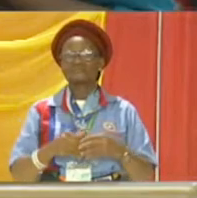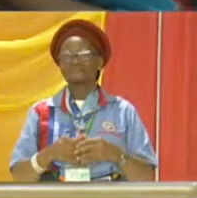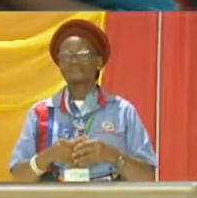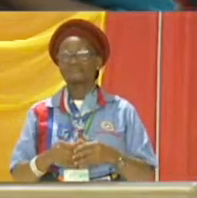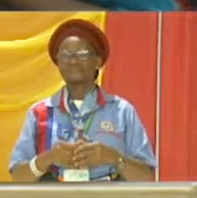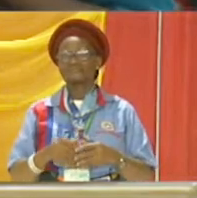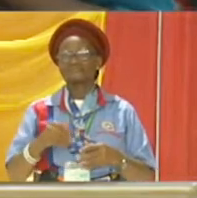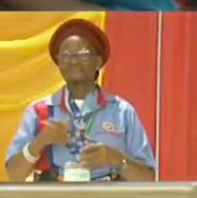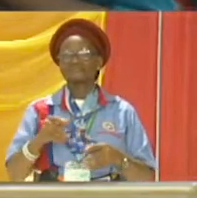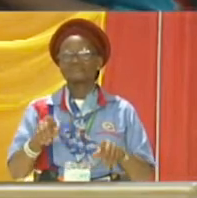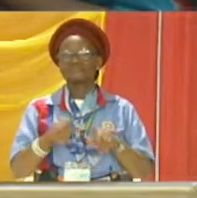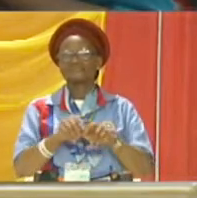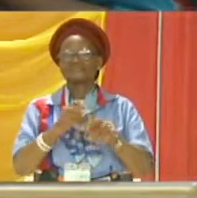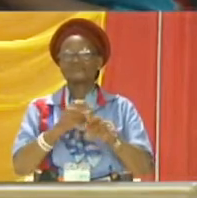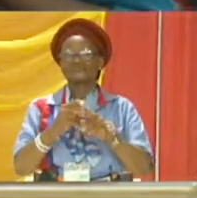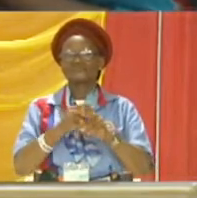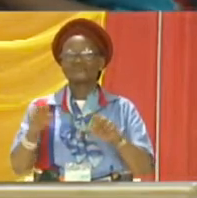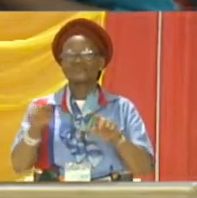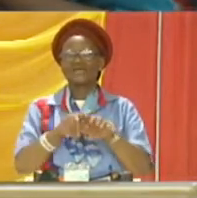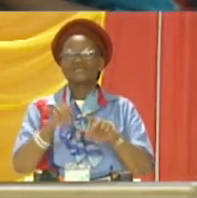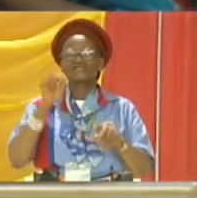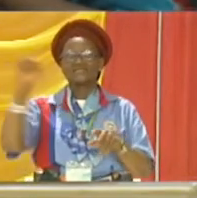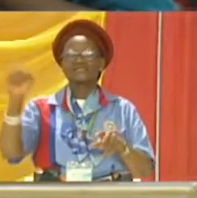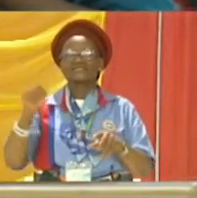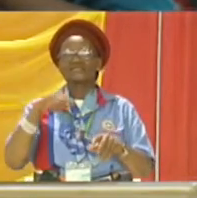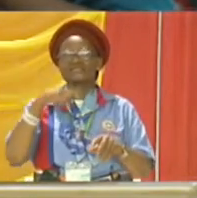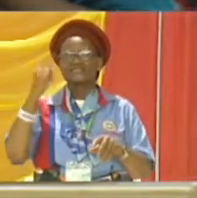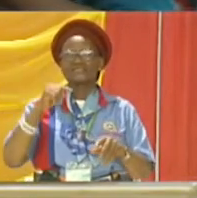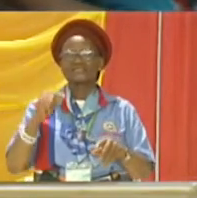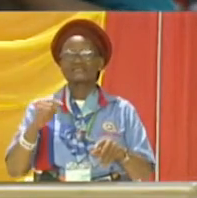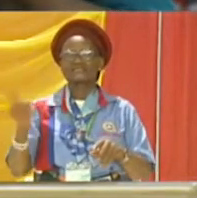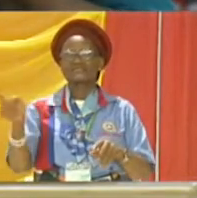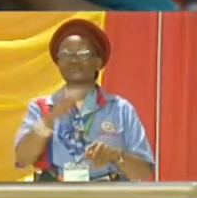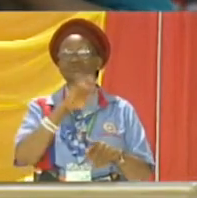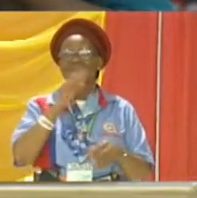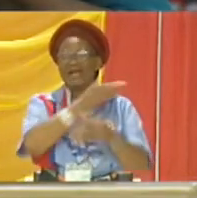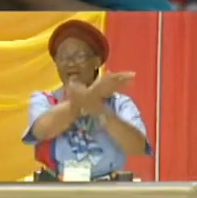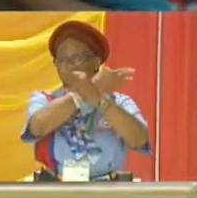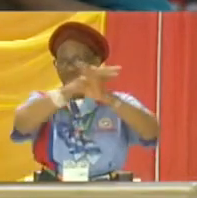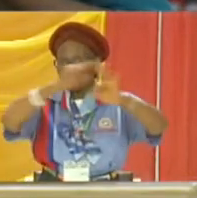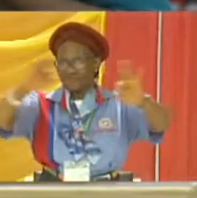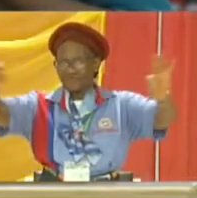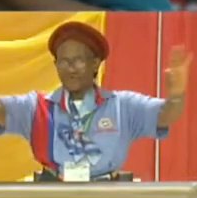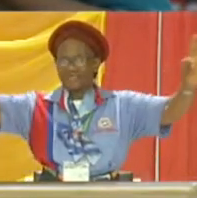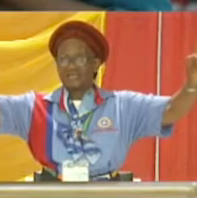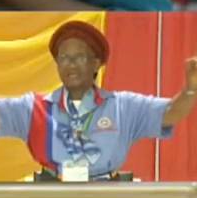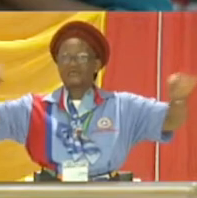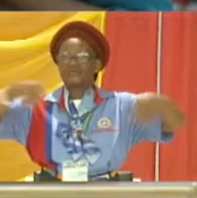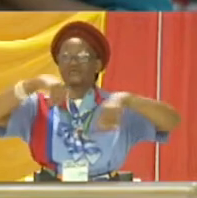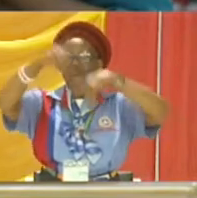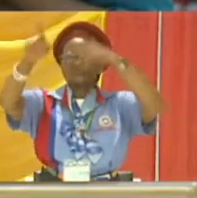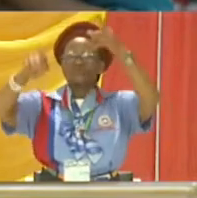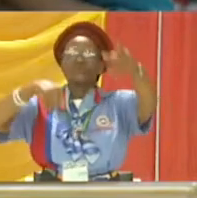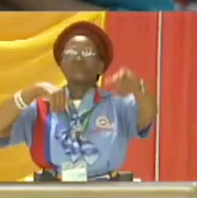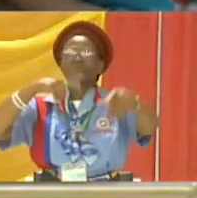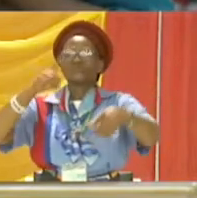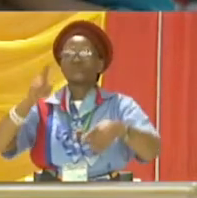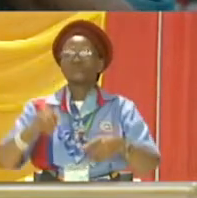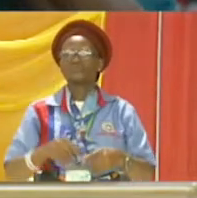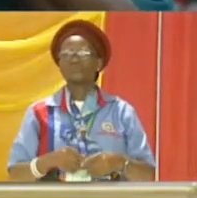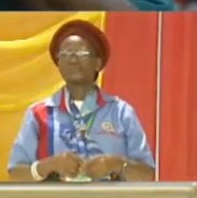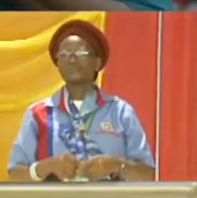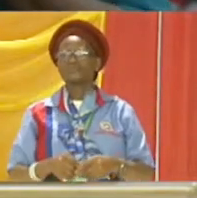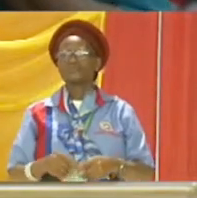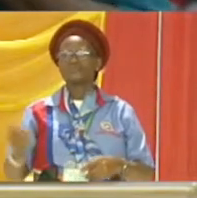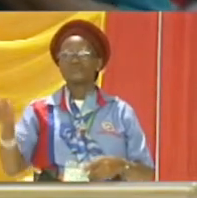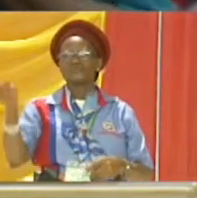the moment he says discharged and acquitted, ni kete to ba ni atu osile ma lo lai je bi, you